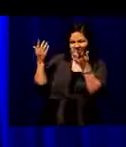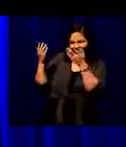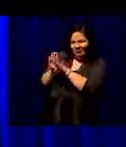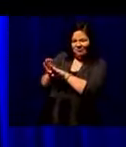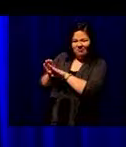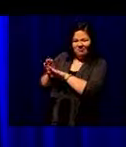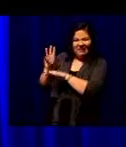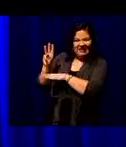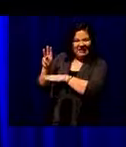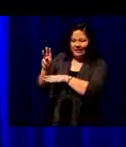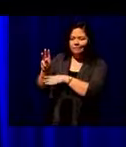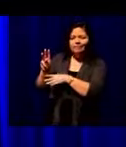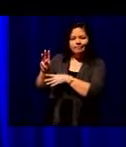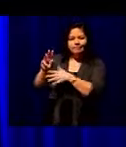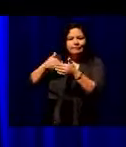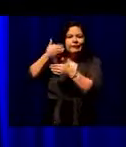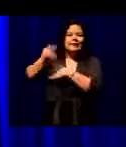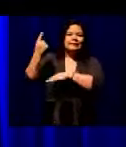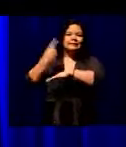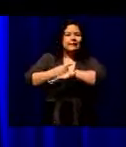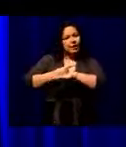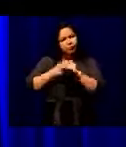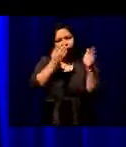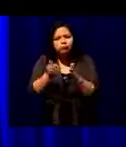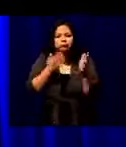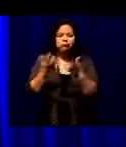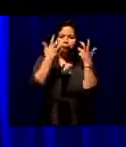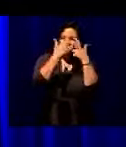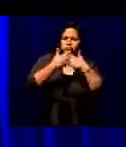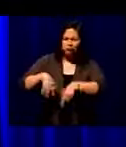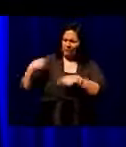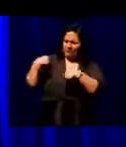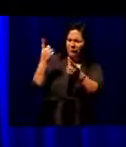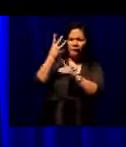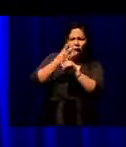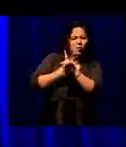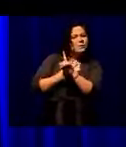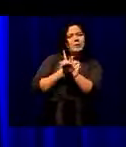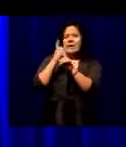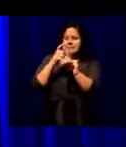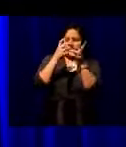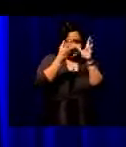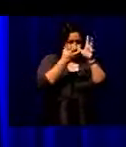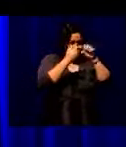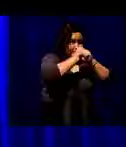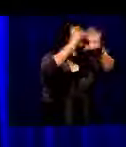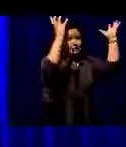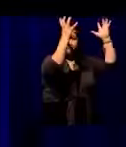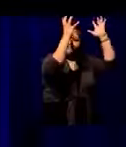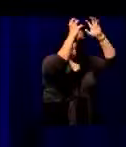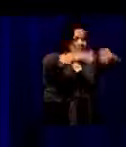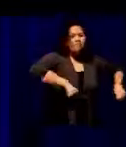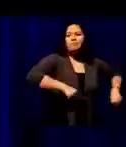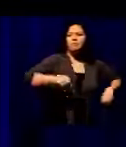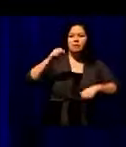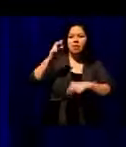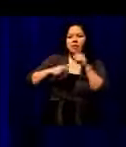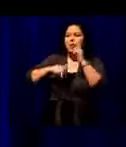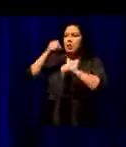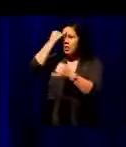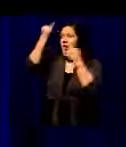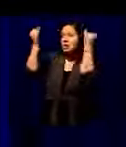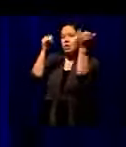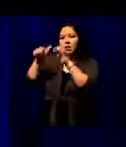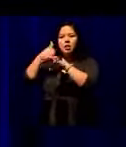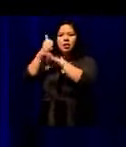March 16th. These past 4 months, we've had to tear down and rebuild. This